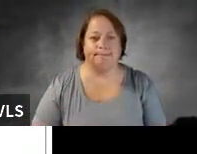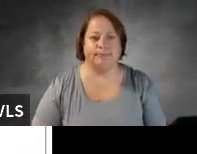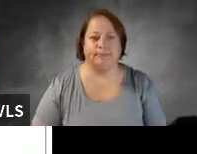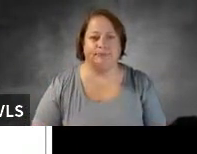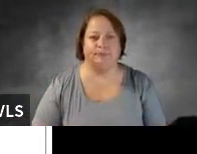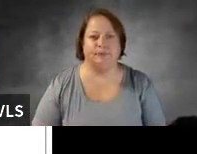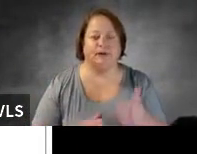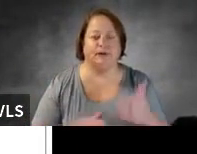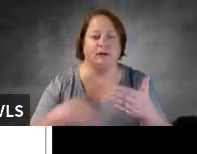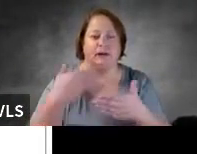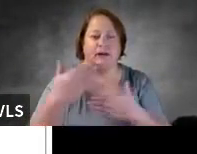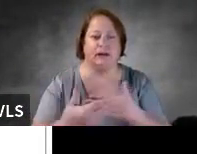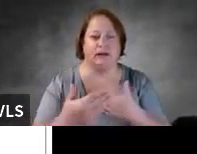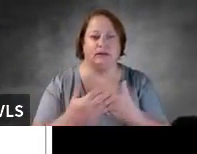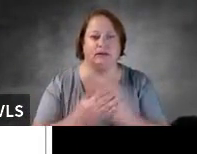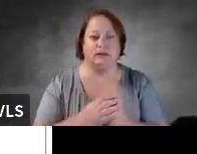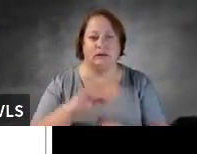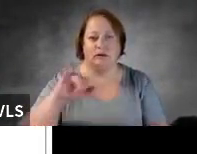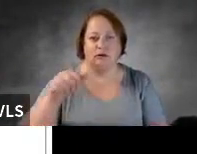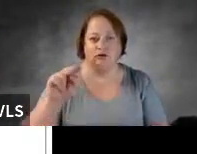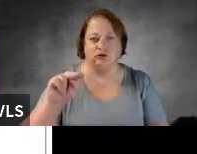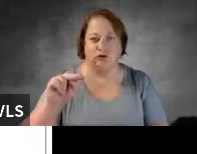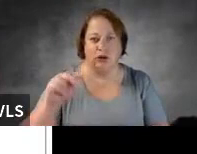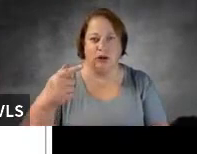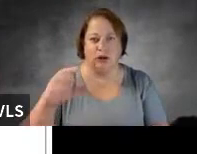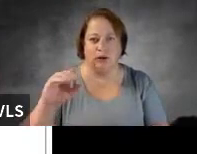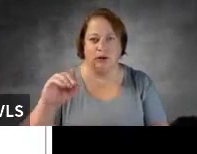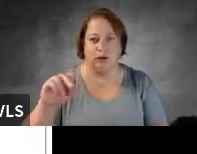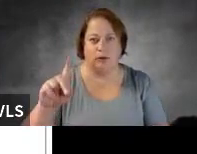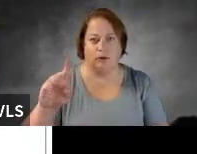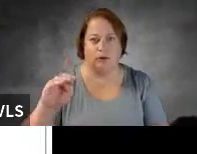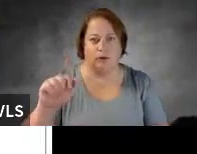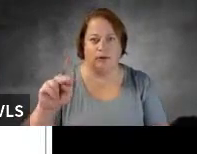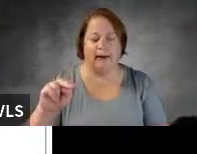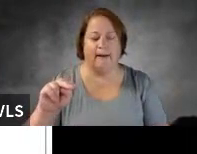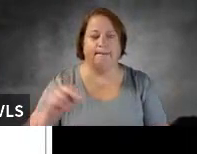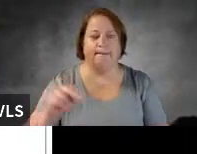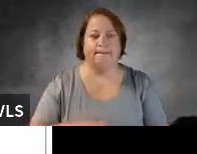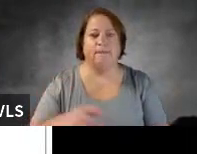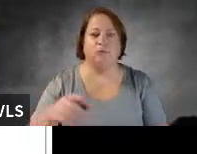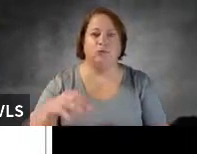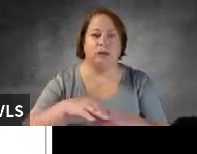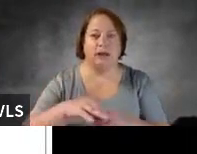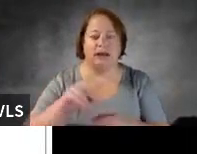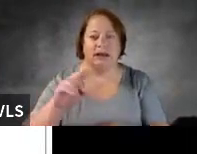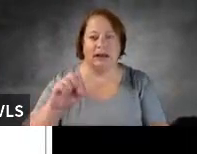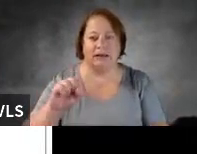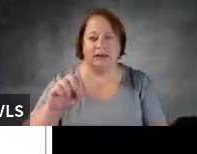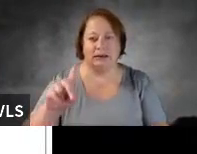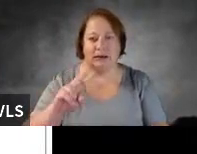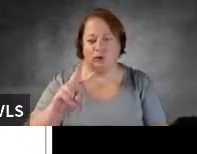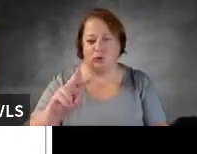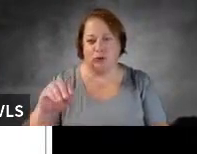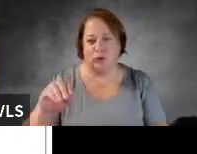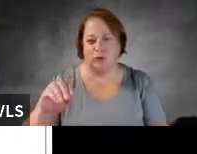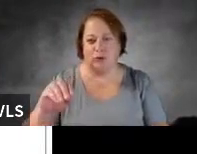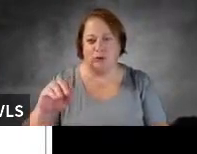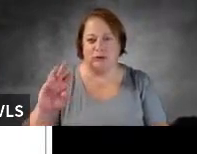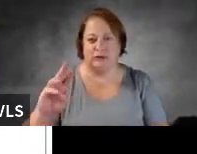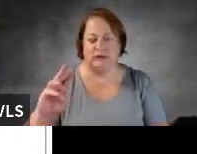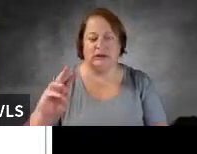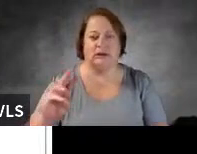My next individual is Jan Goodman. Jan was elected to SSD in the Board of